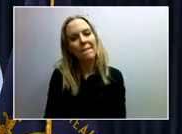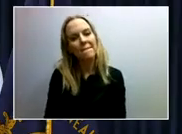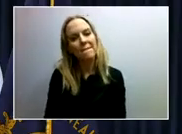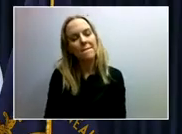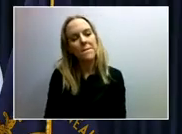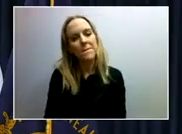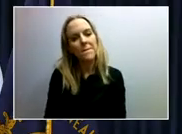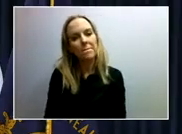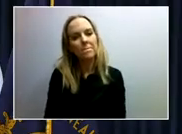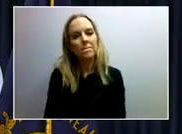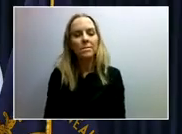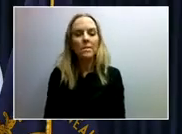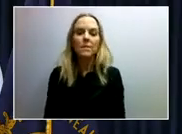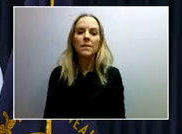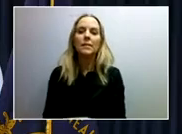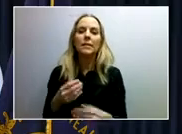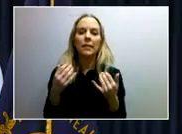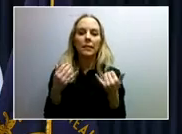All right.